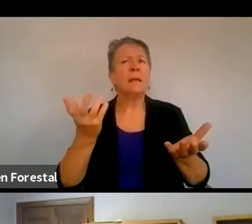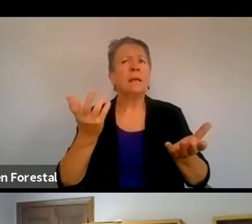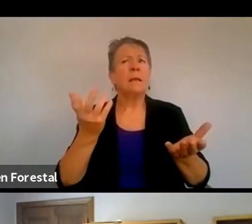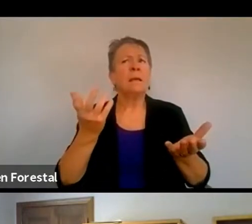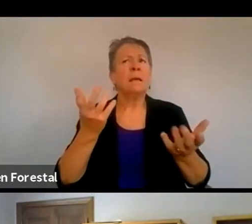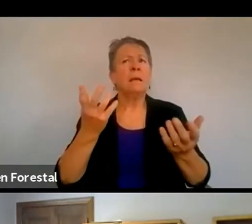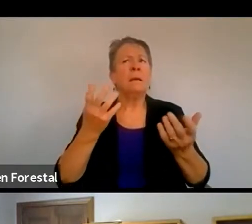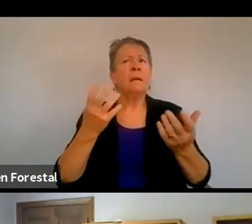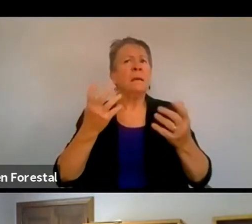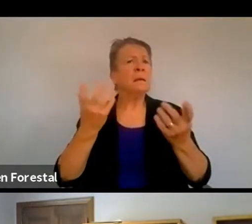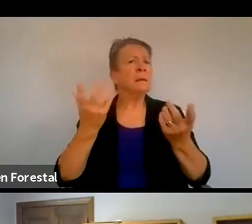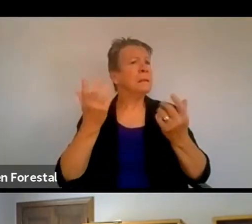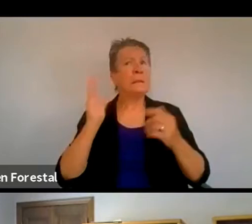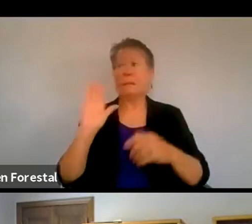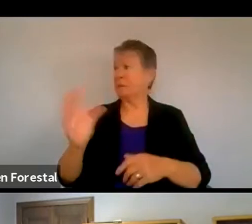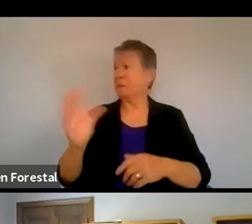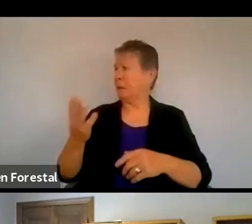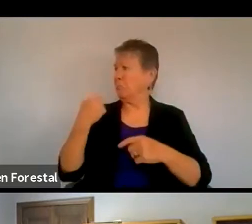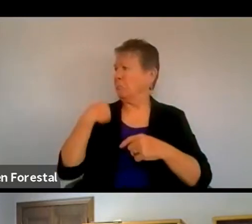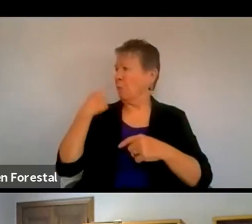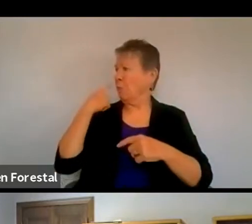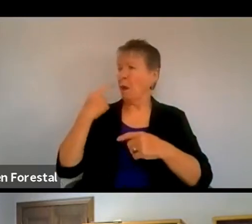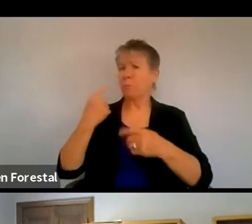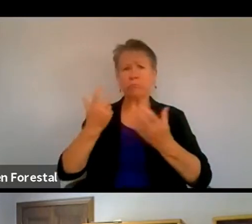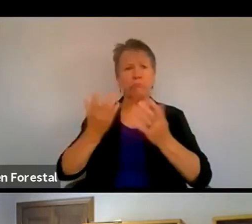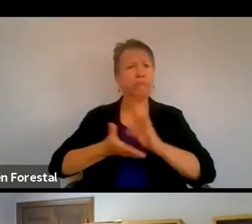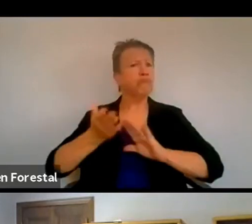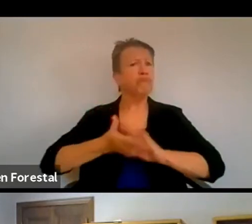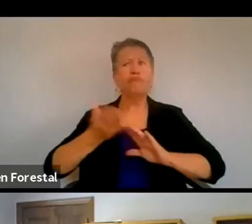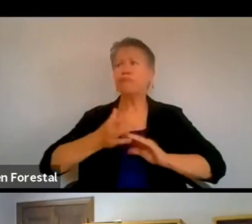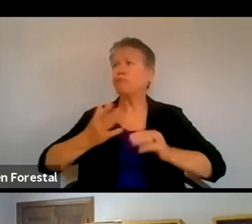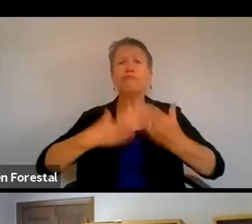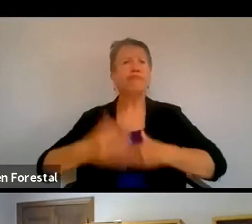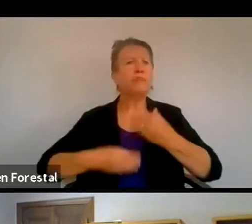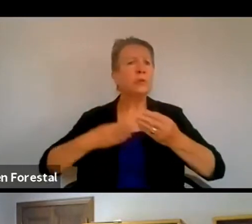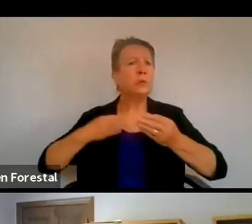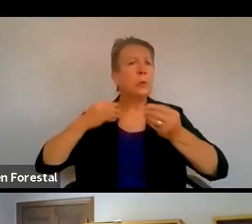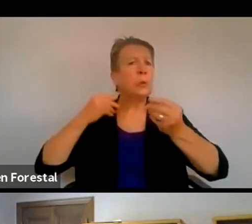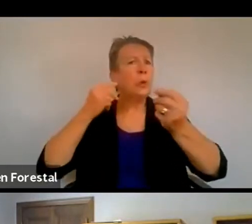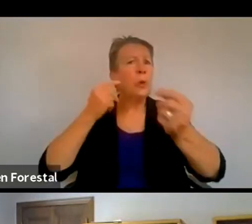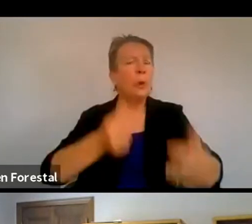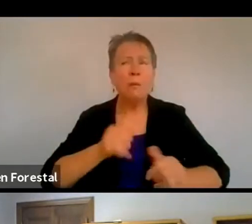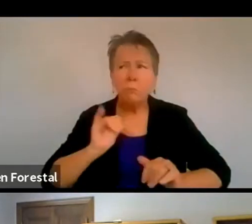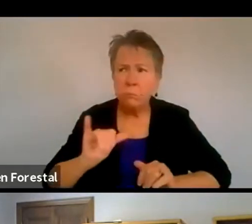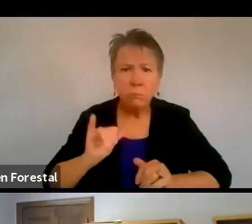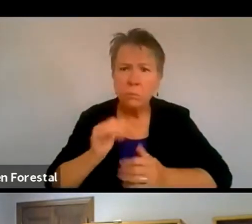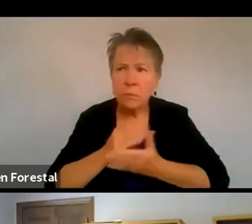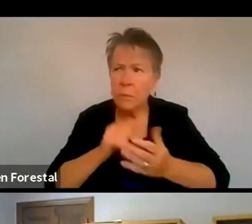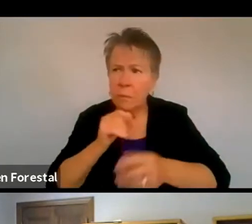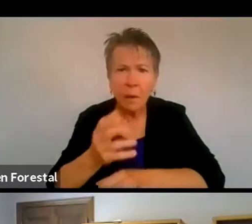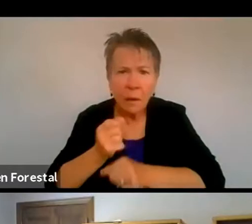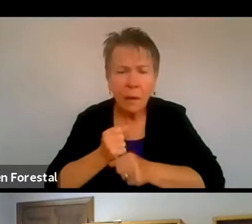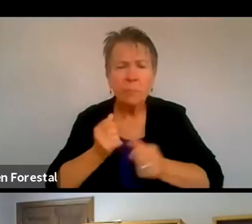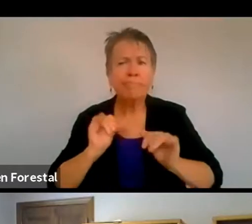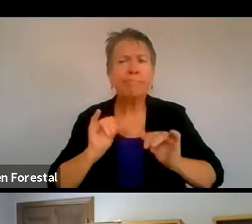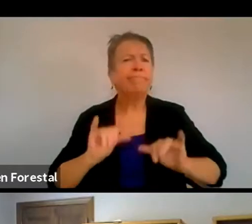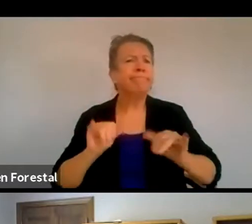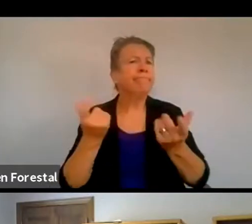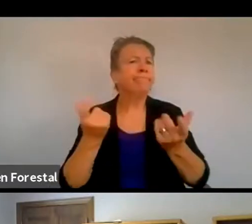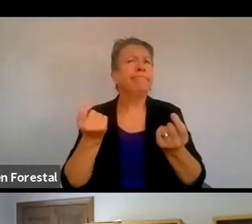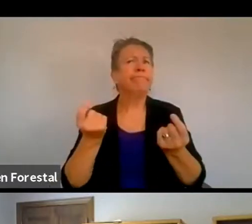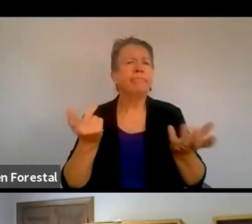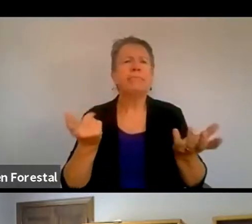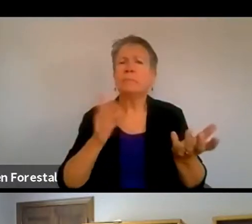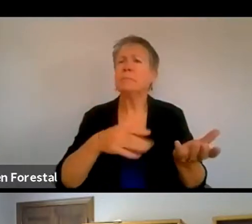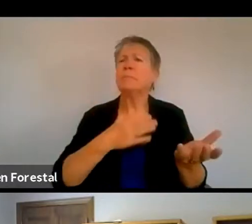or instances. I would suggest they pound away at their county clerk